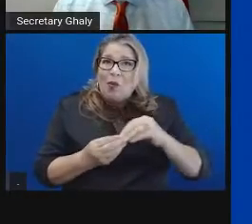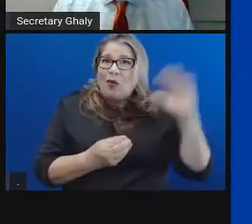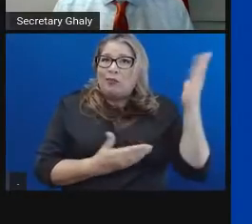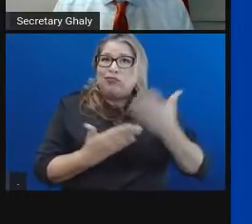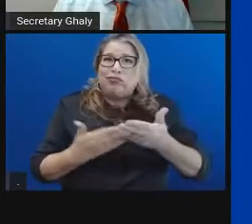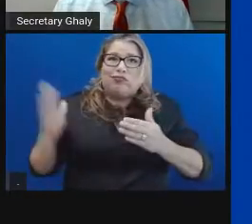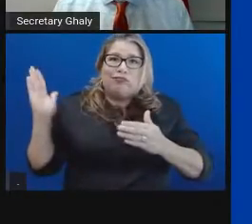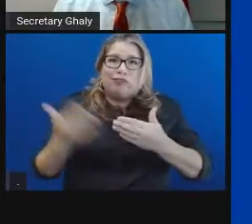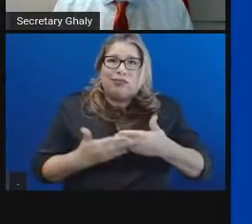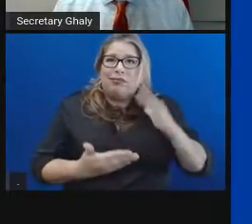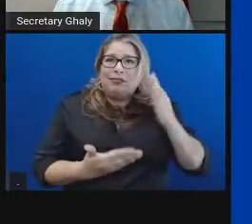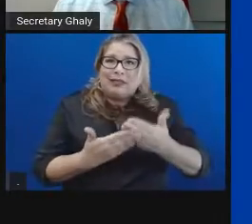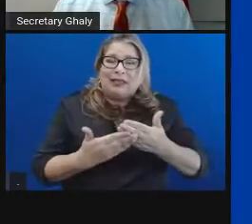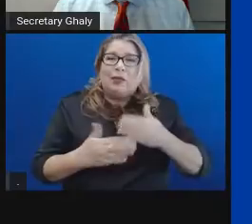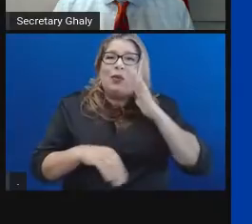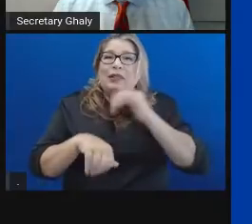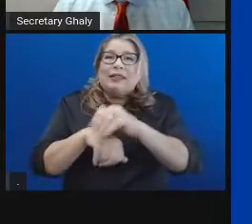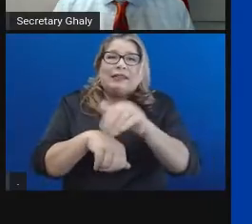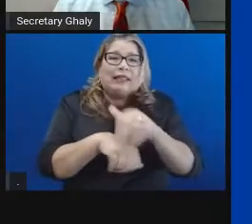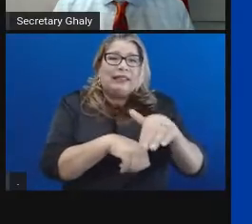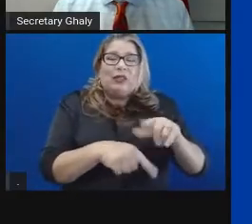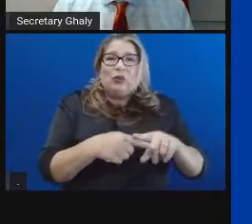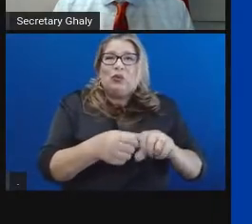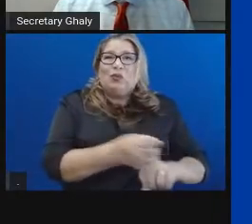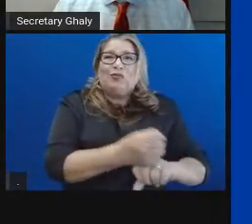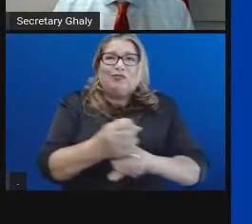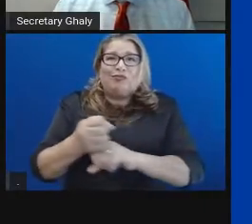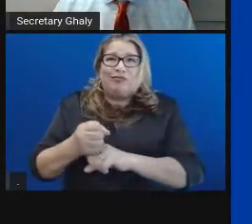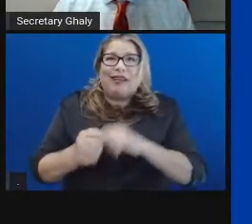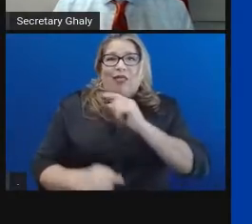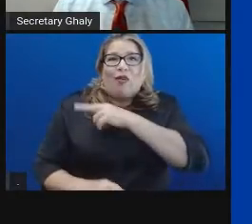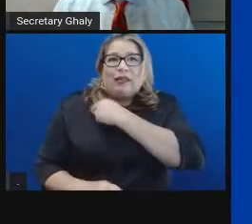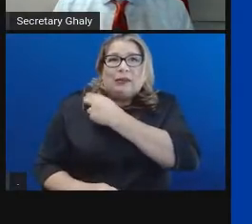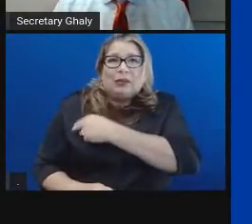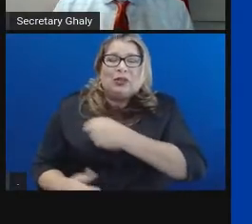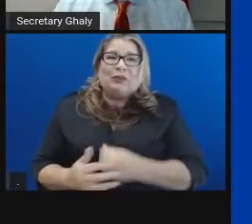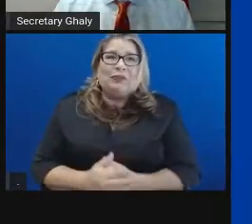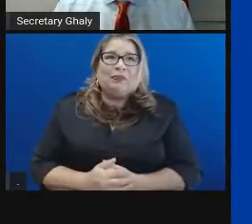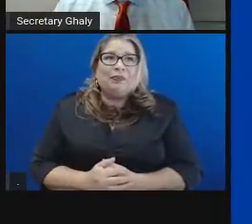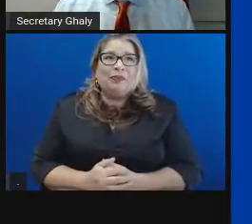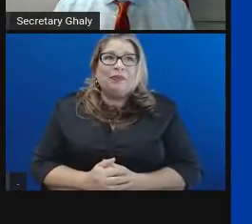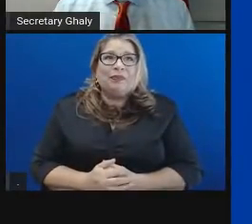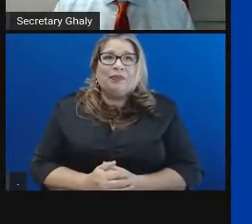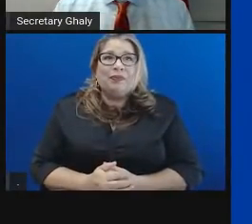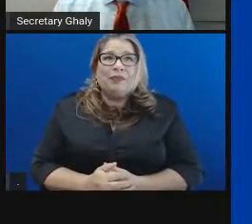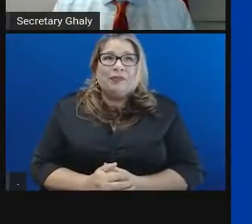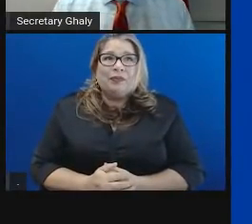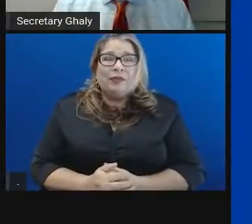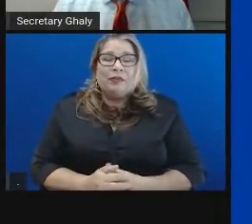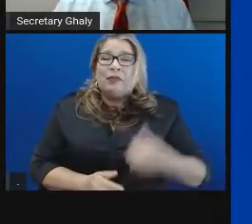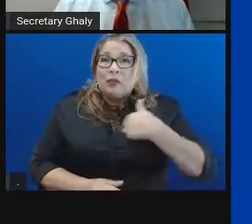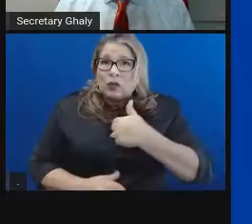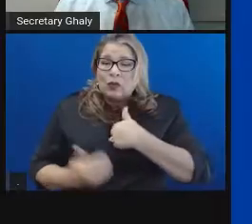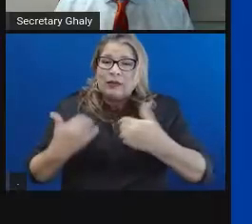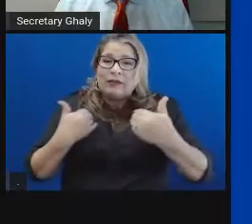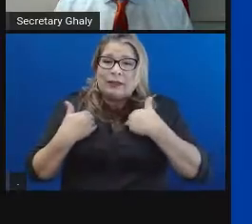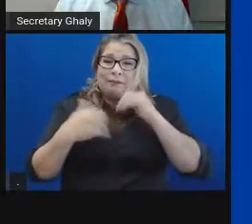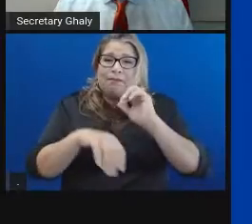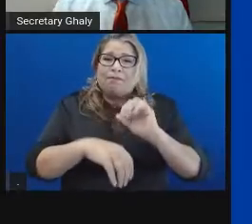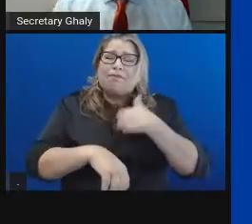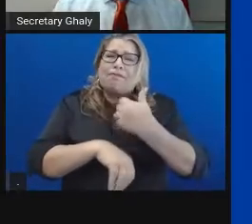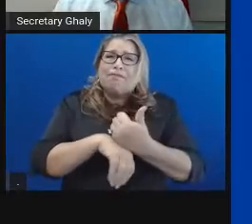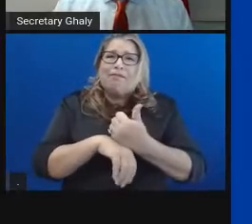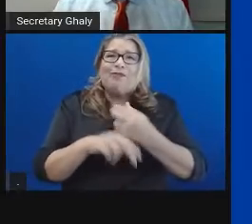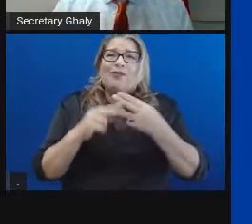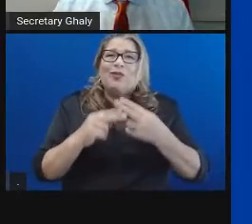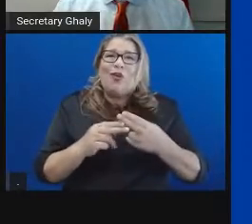care facilities to care for less critically ill patients. We have these strategically deployed. We've had them since the beginning of the